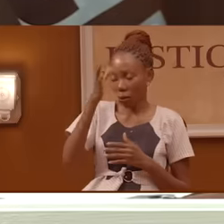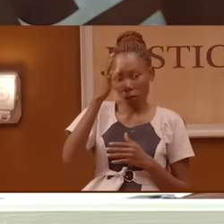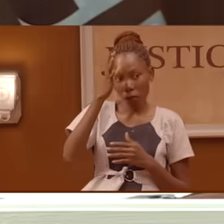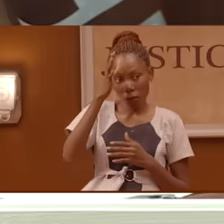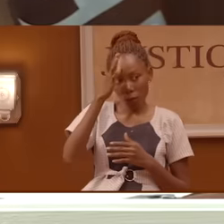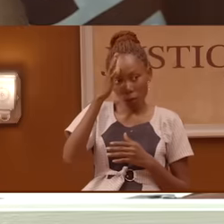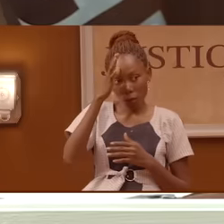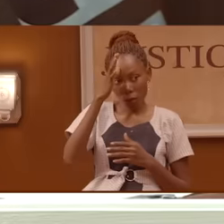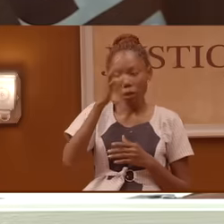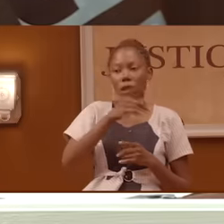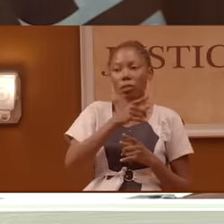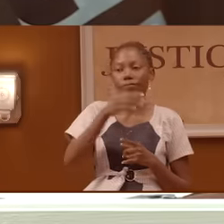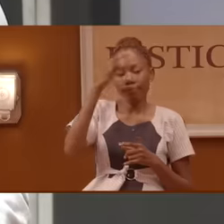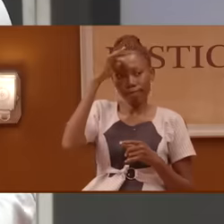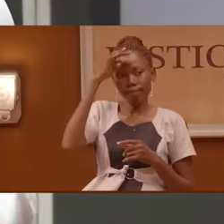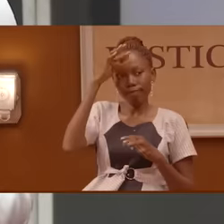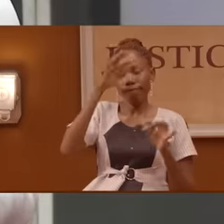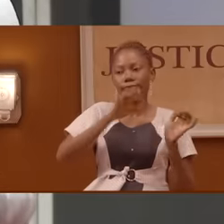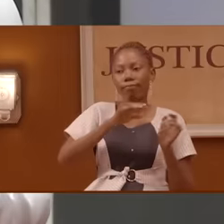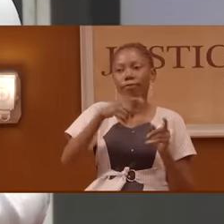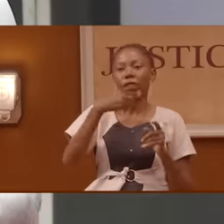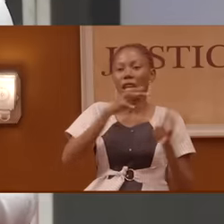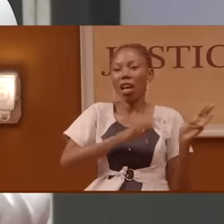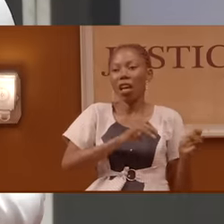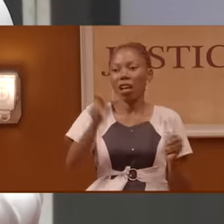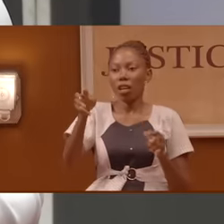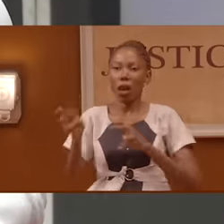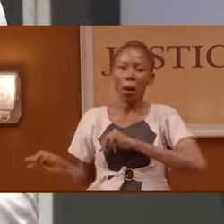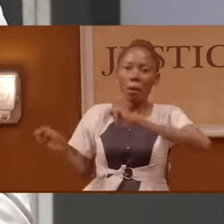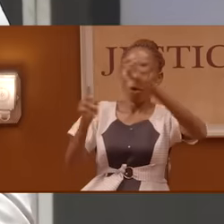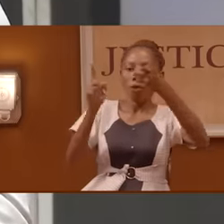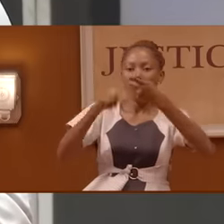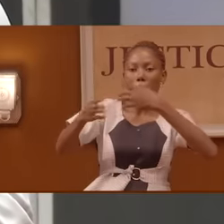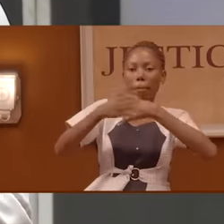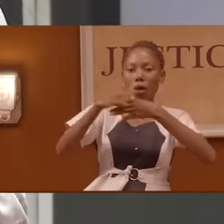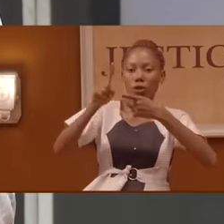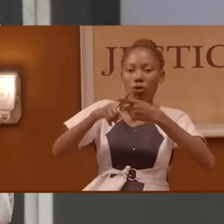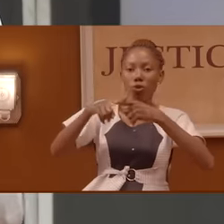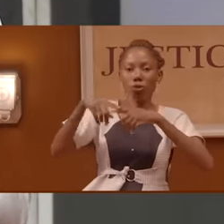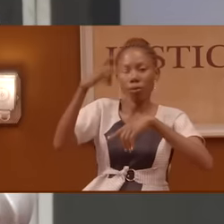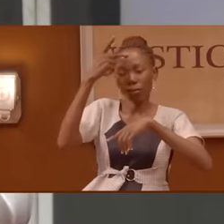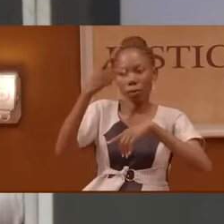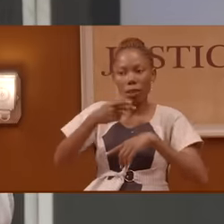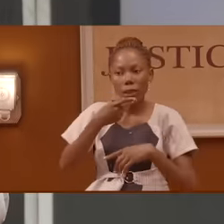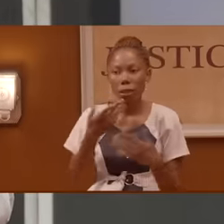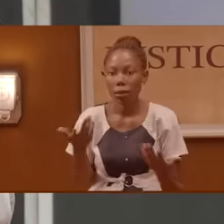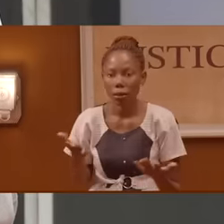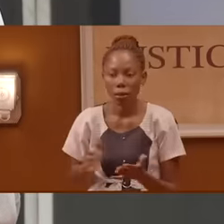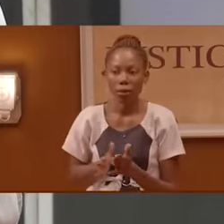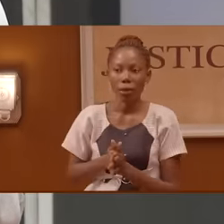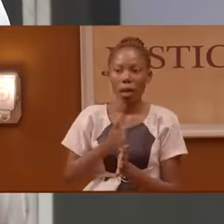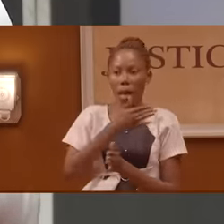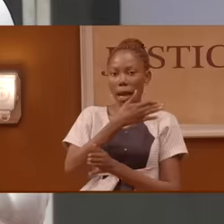so you are to his parents. Yes, he's relocating us back to our parents. But we were not in good talking time. Even his